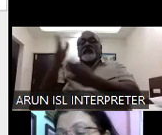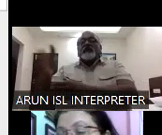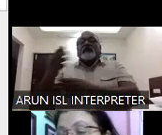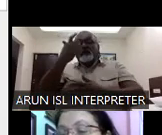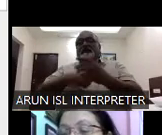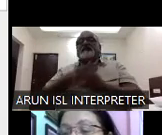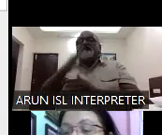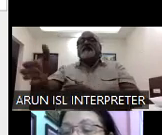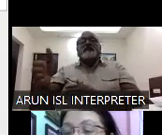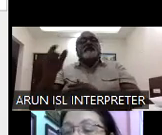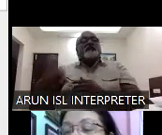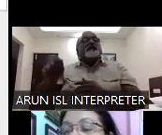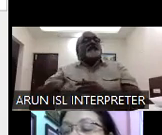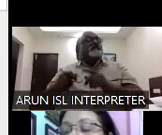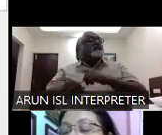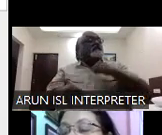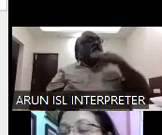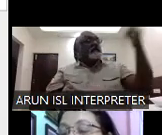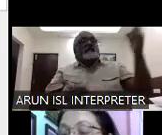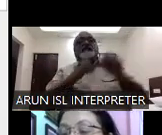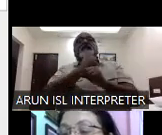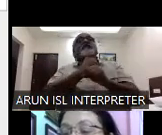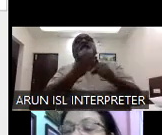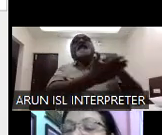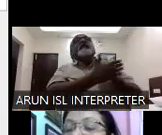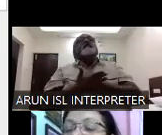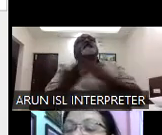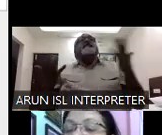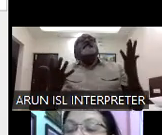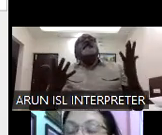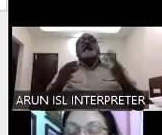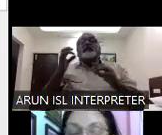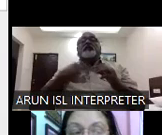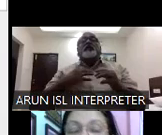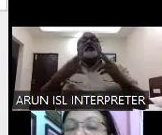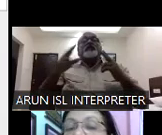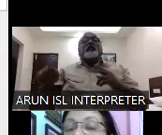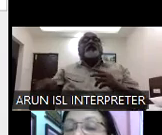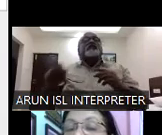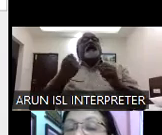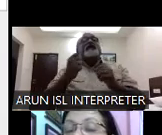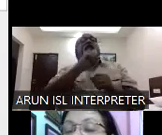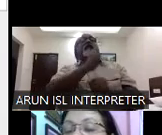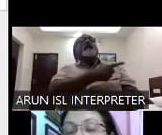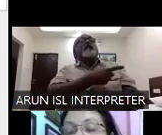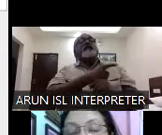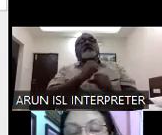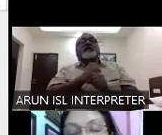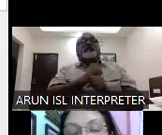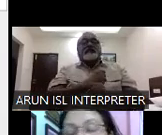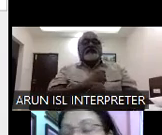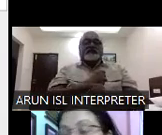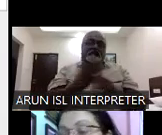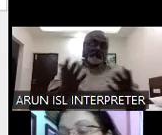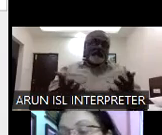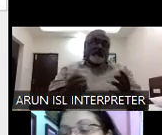a last option left to the persons who do not get the justice. So coming back to the point